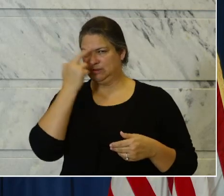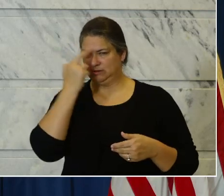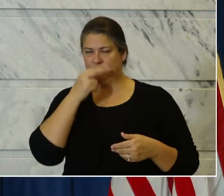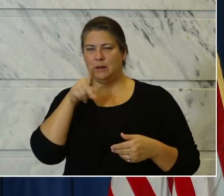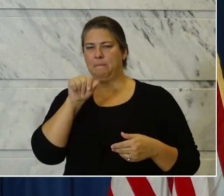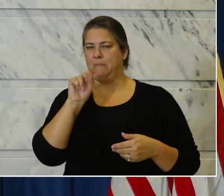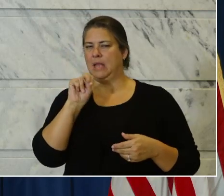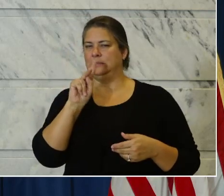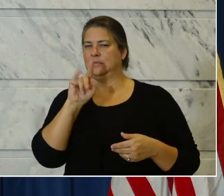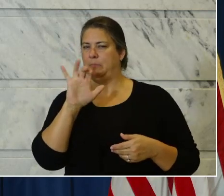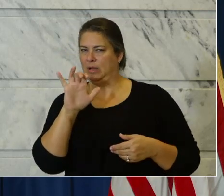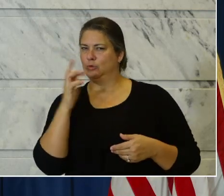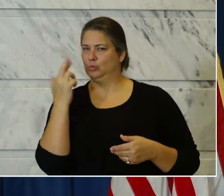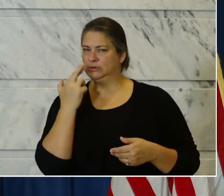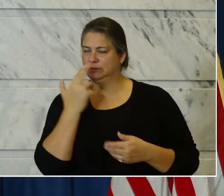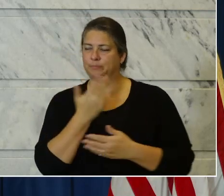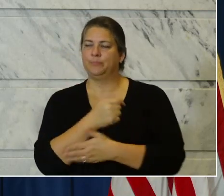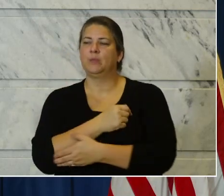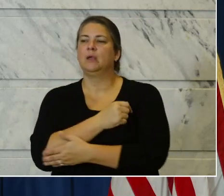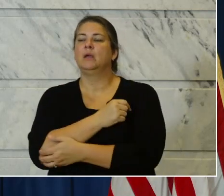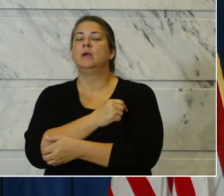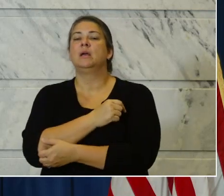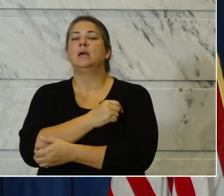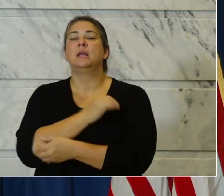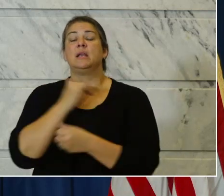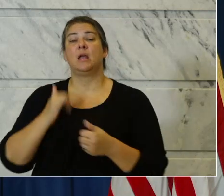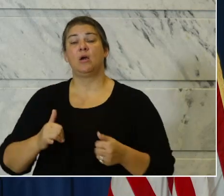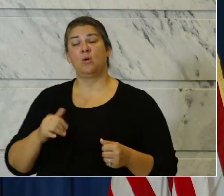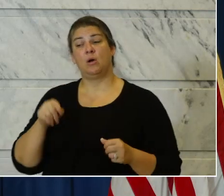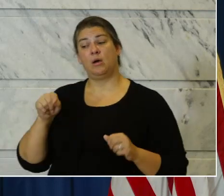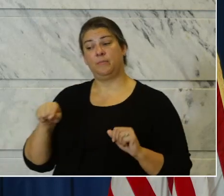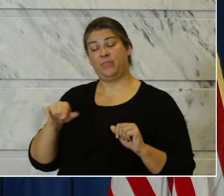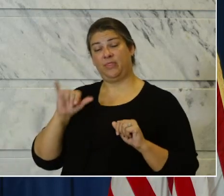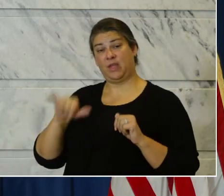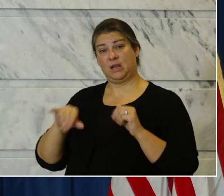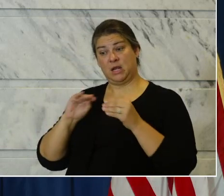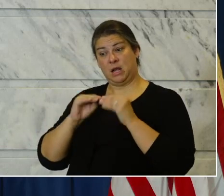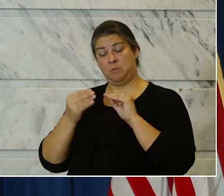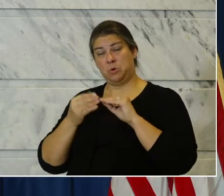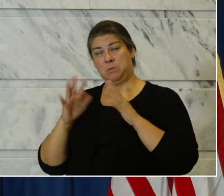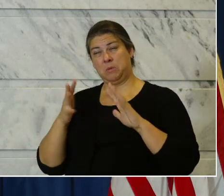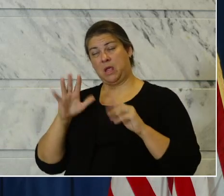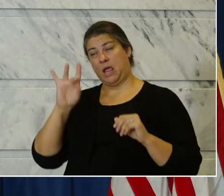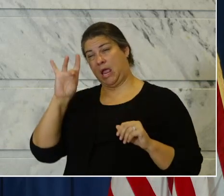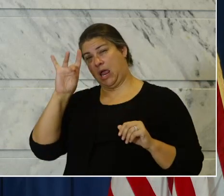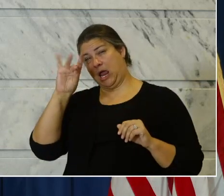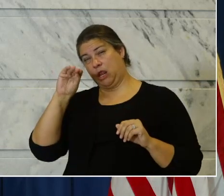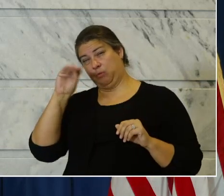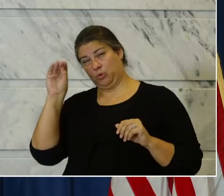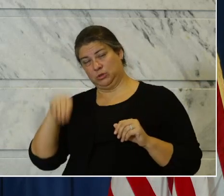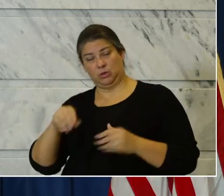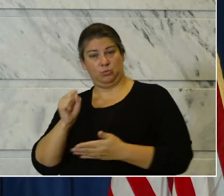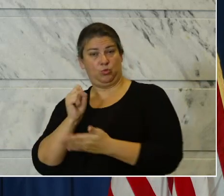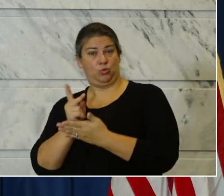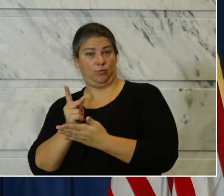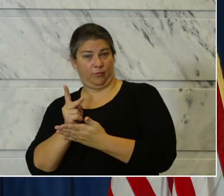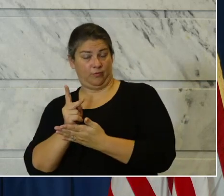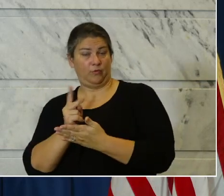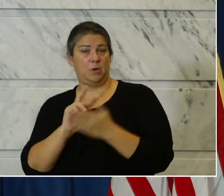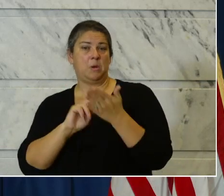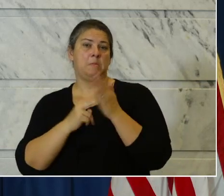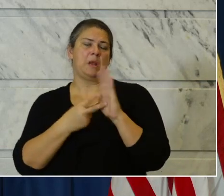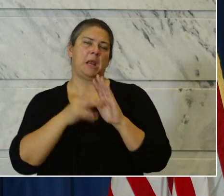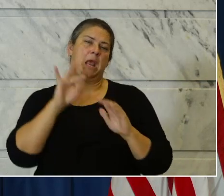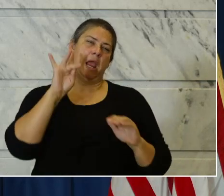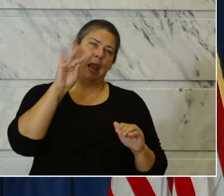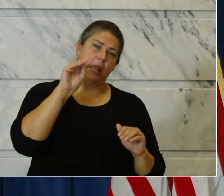eligible claims payment rate is level with the pre-pandemic numbers, which is about 80%. That means about 80%